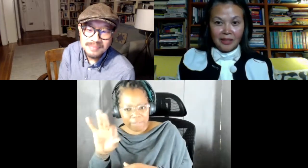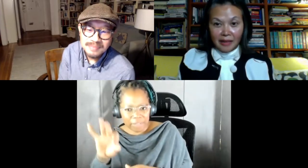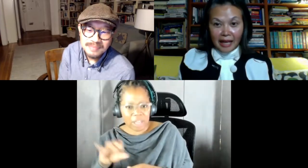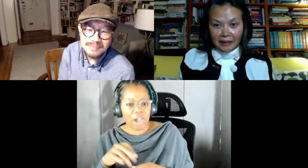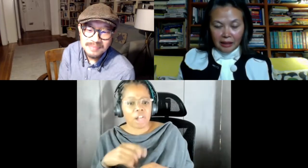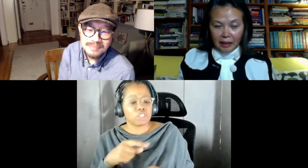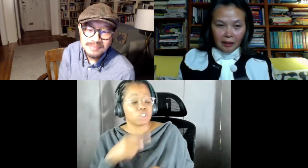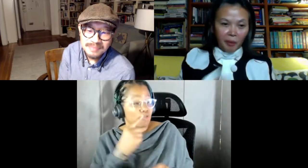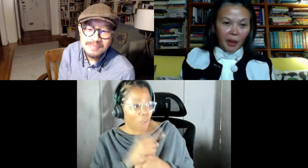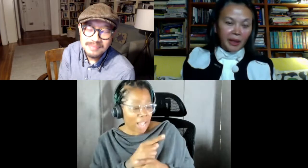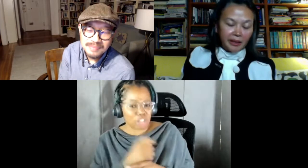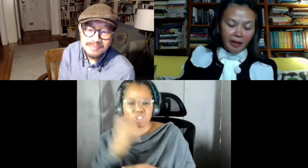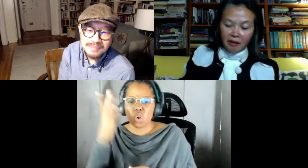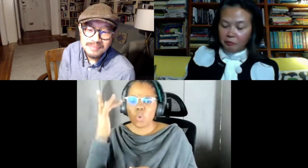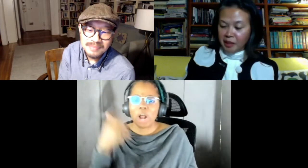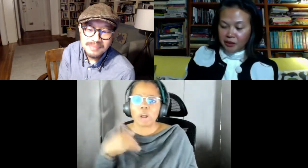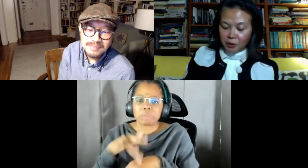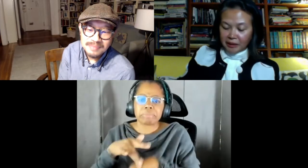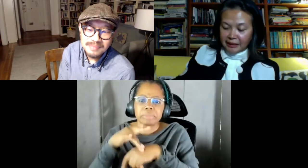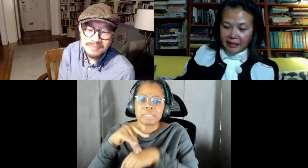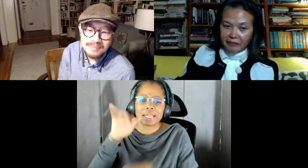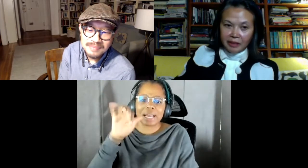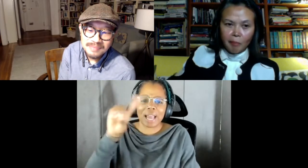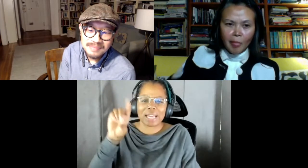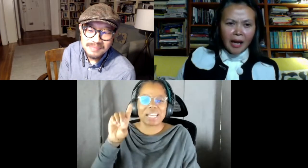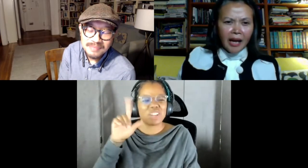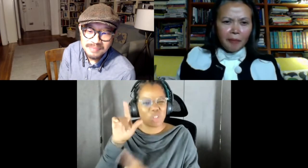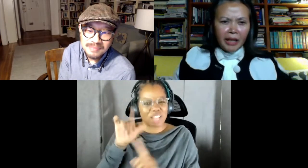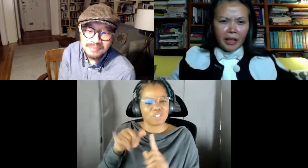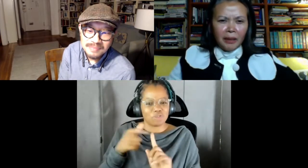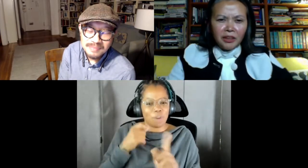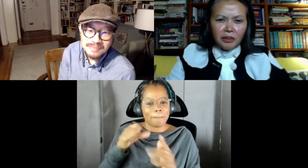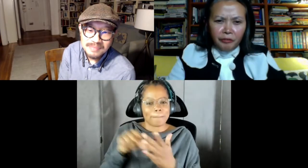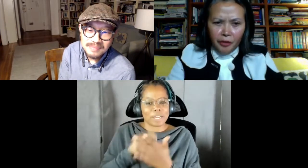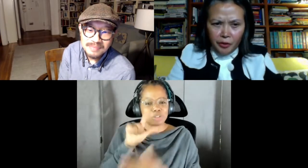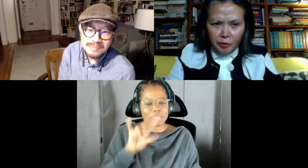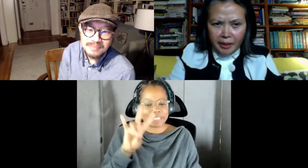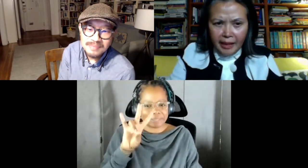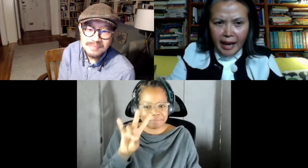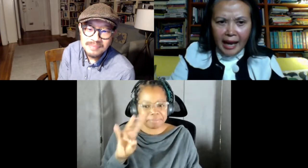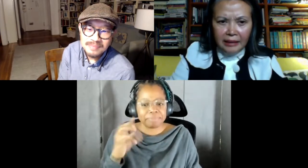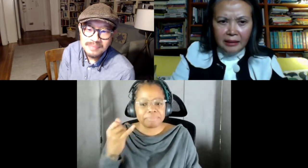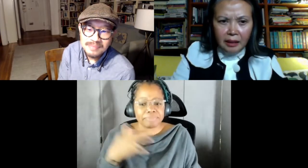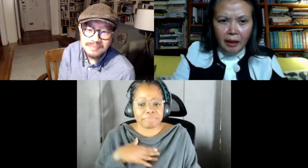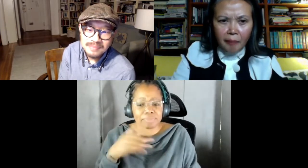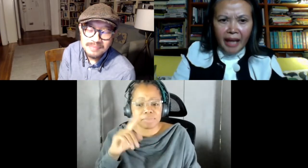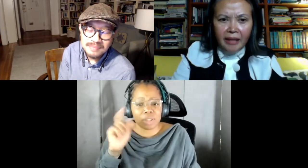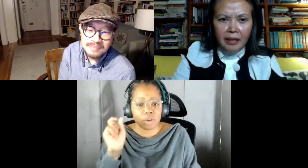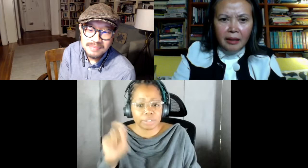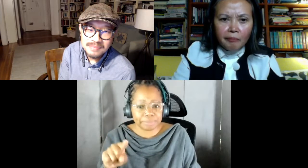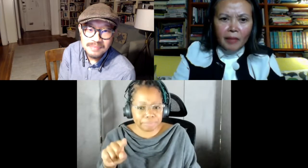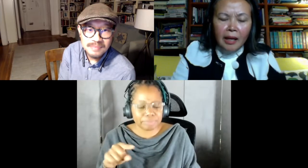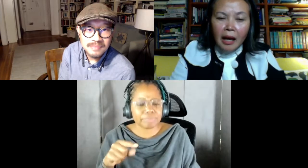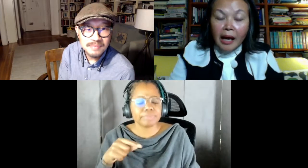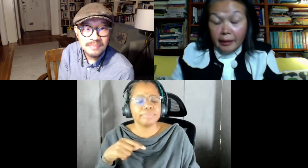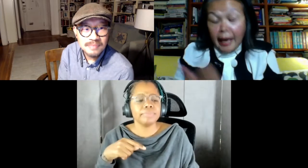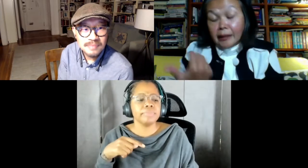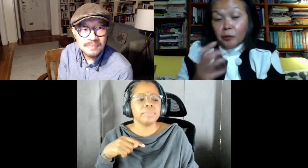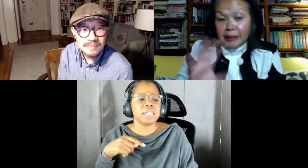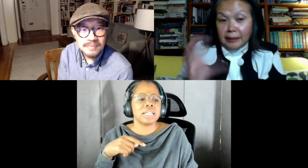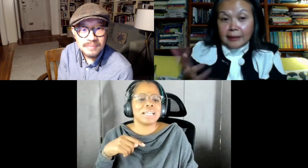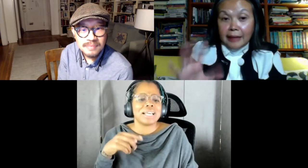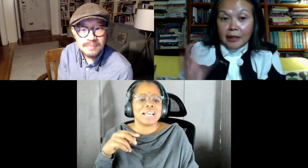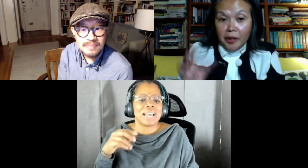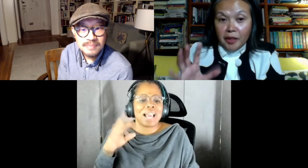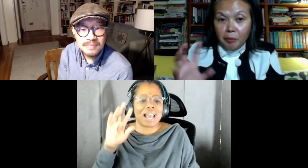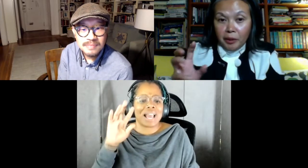Okay, so that's part of page 27. And my question for you with that, I think that in